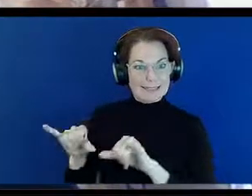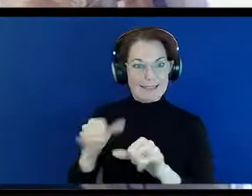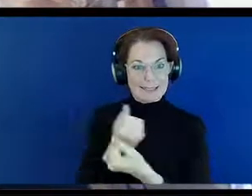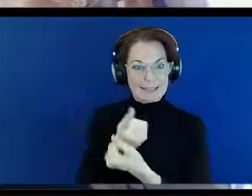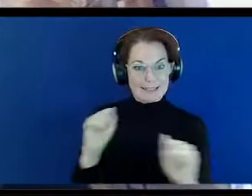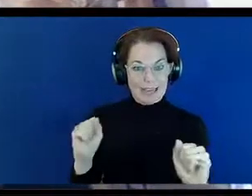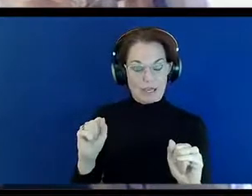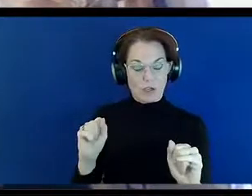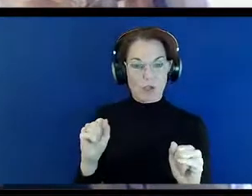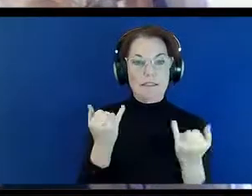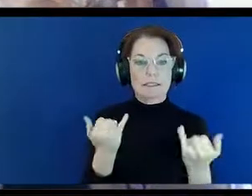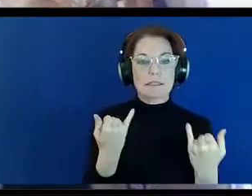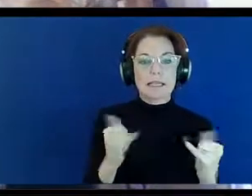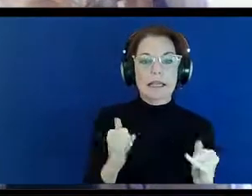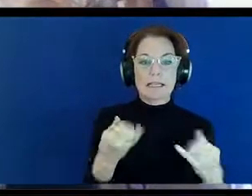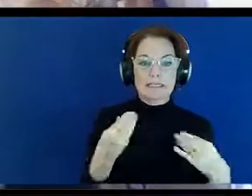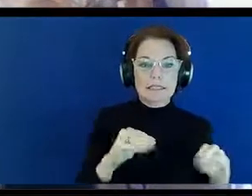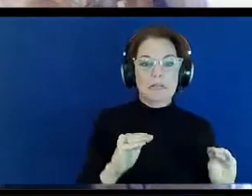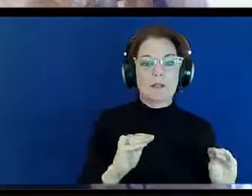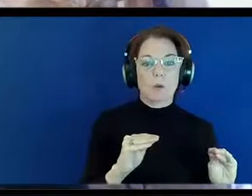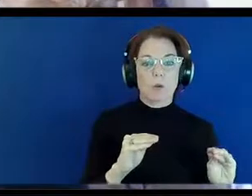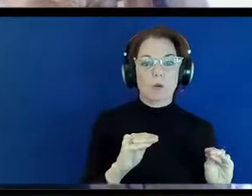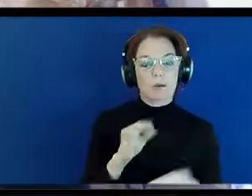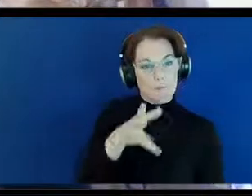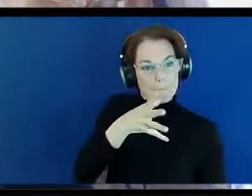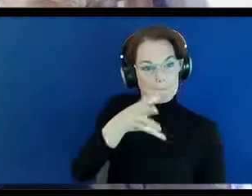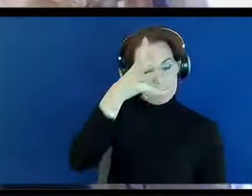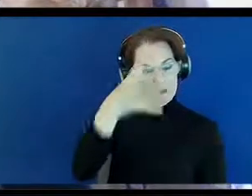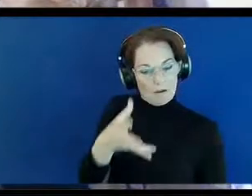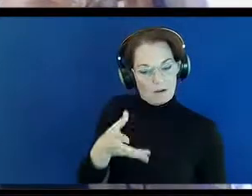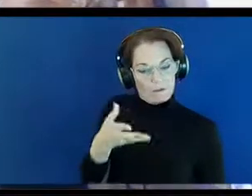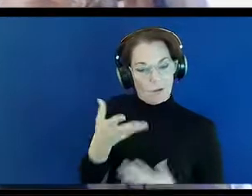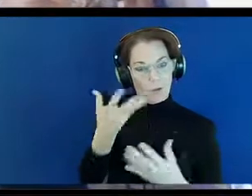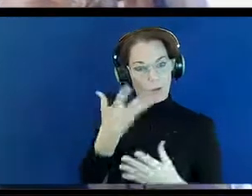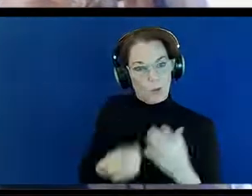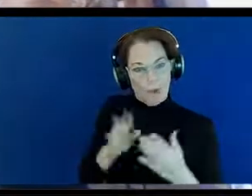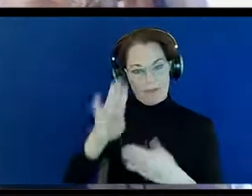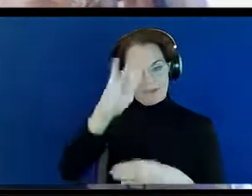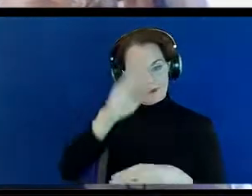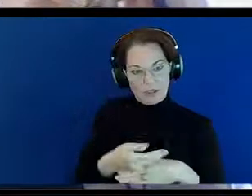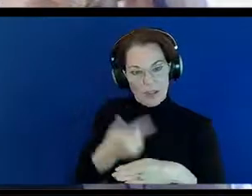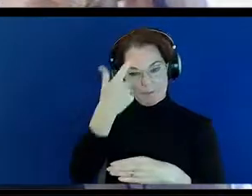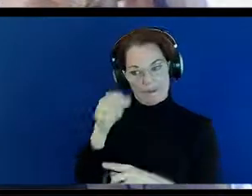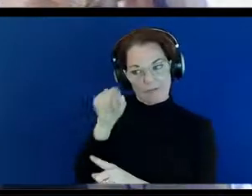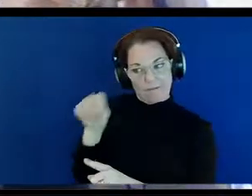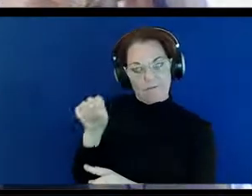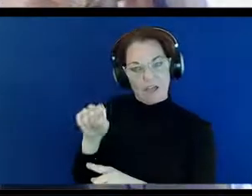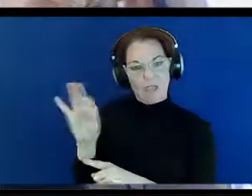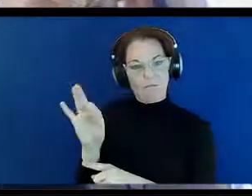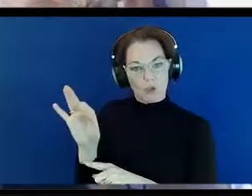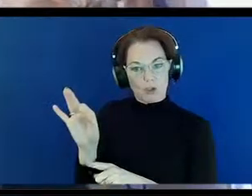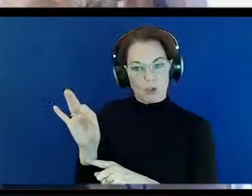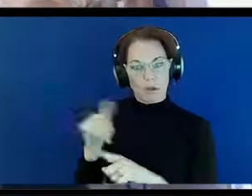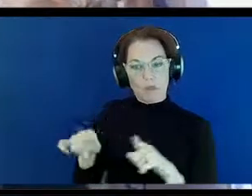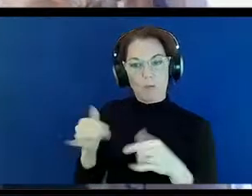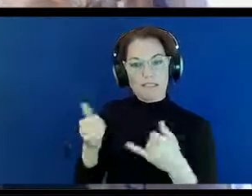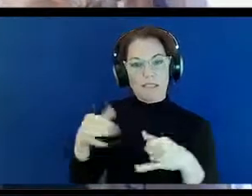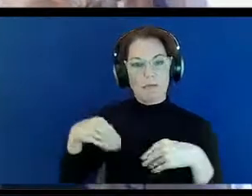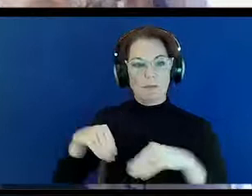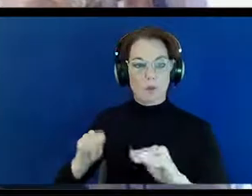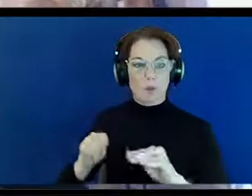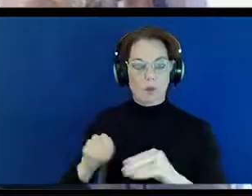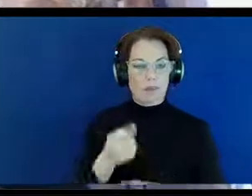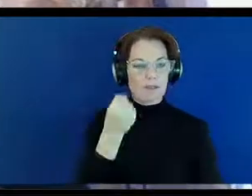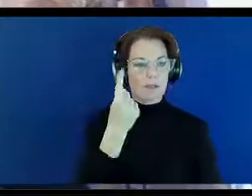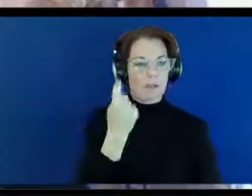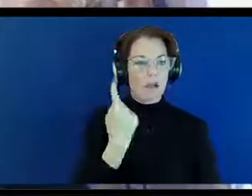today. We know that change is coming. Manufacturers know change is coming. We stakeholders are all in agreement that